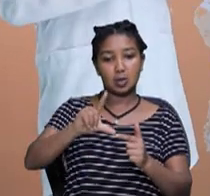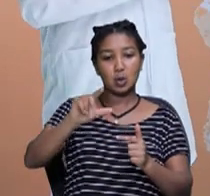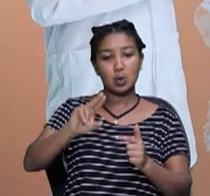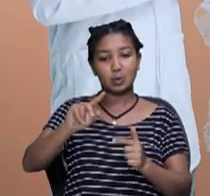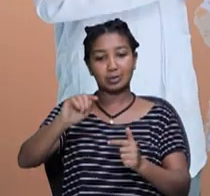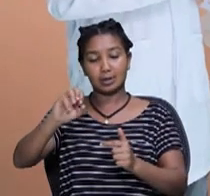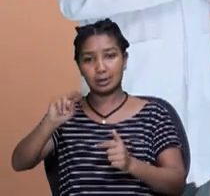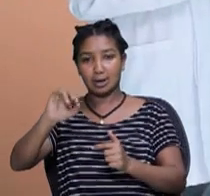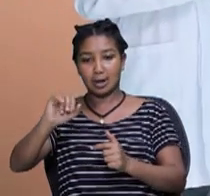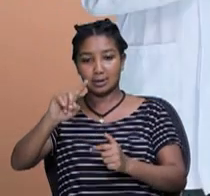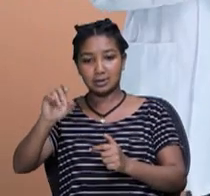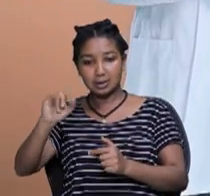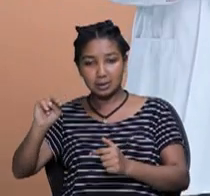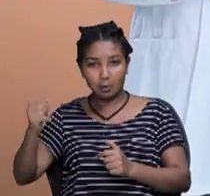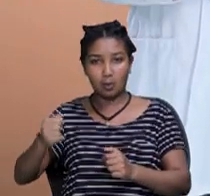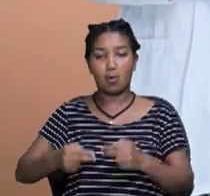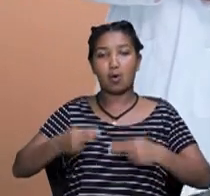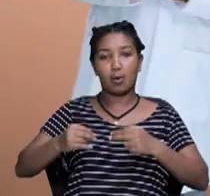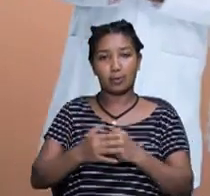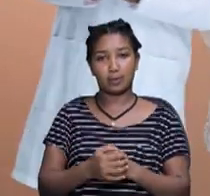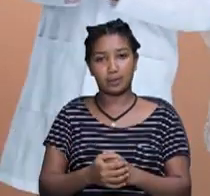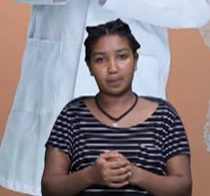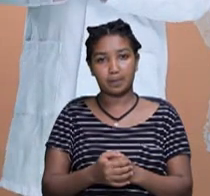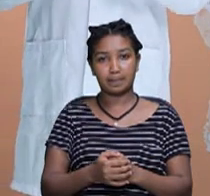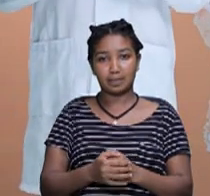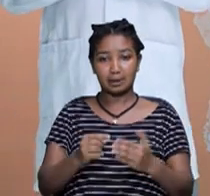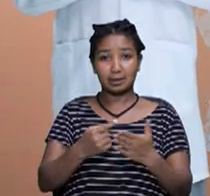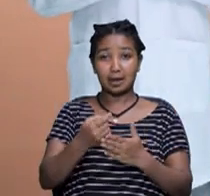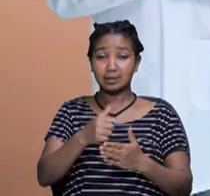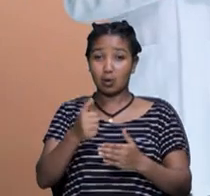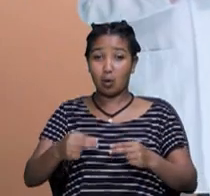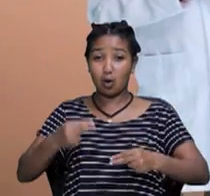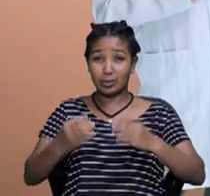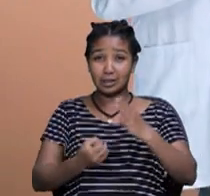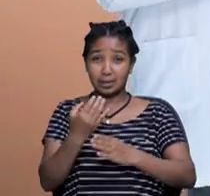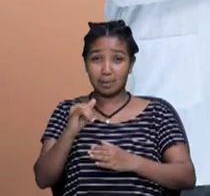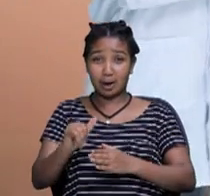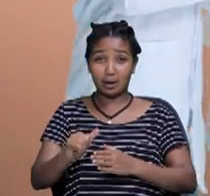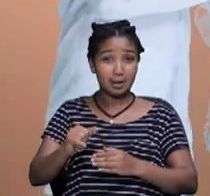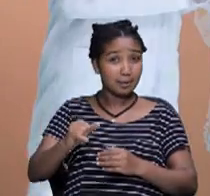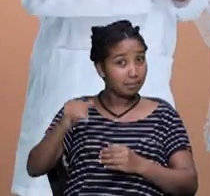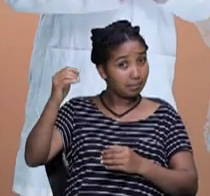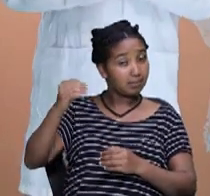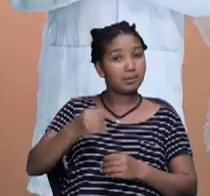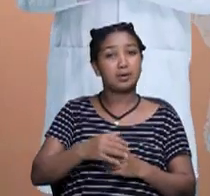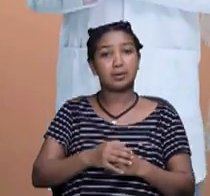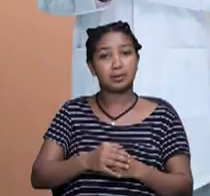also another hormone secreted by gonadotrophin hormone. The other hormones secreted by pituitary gland